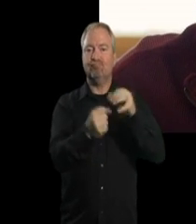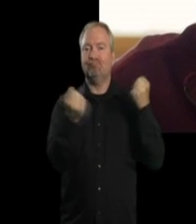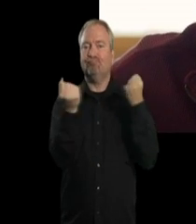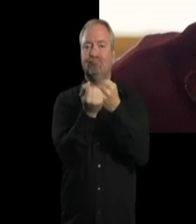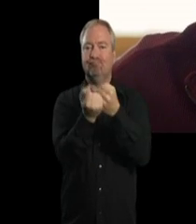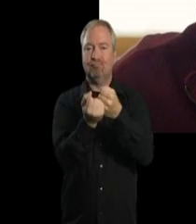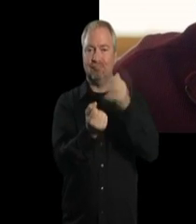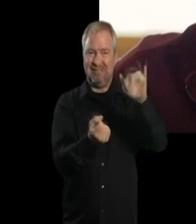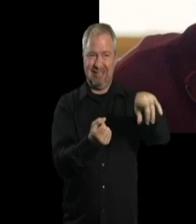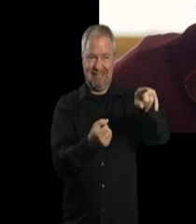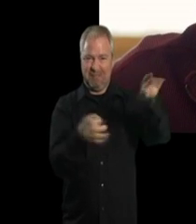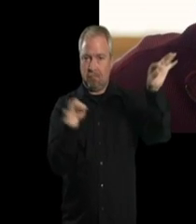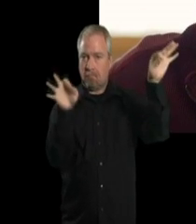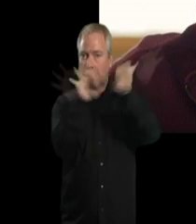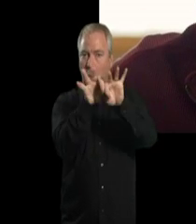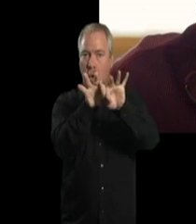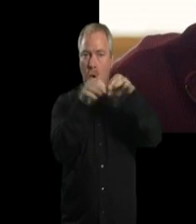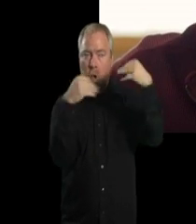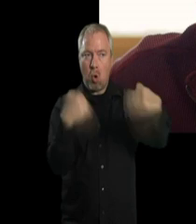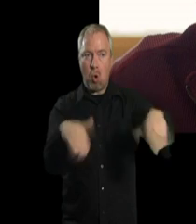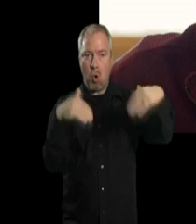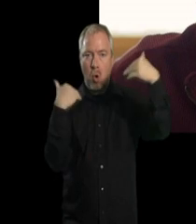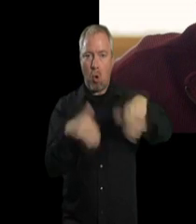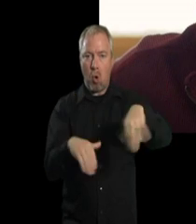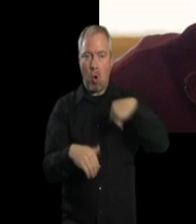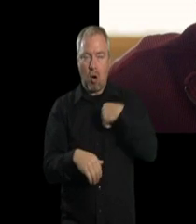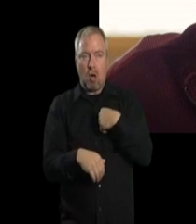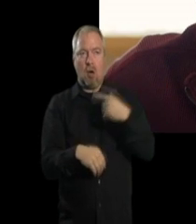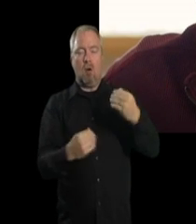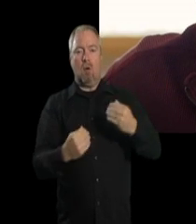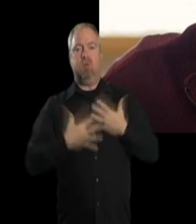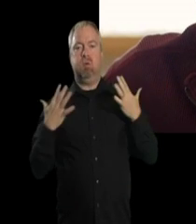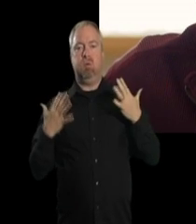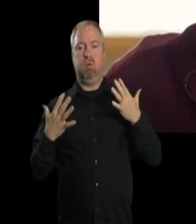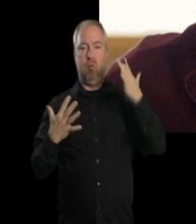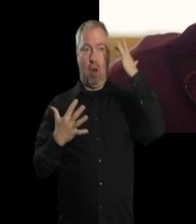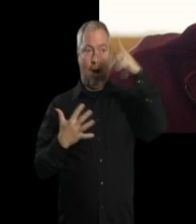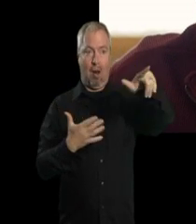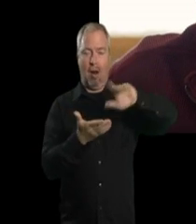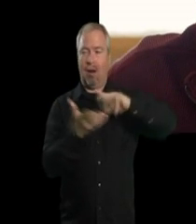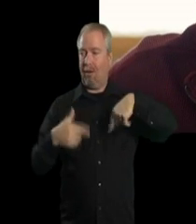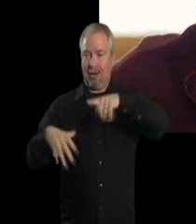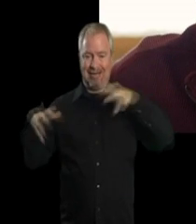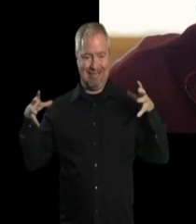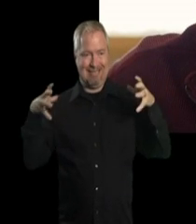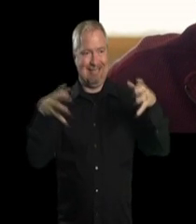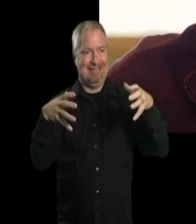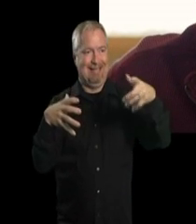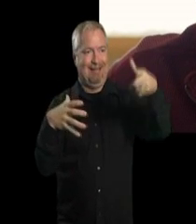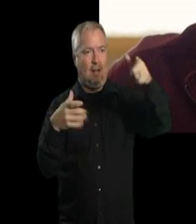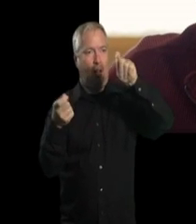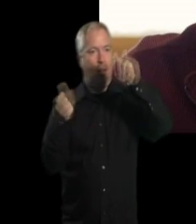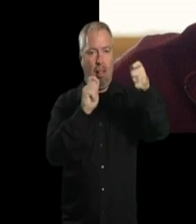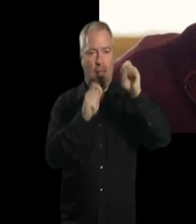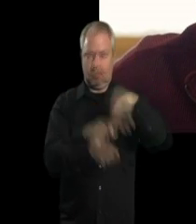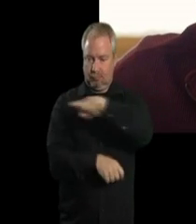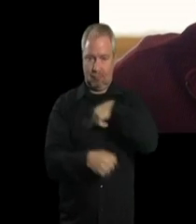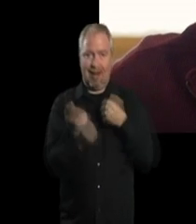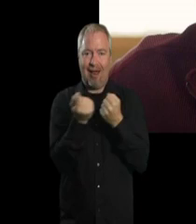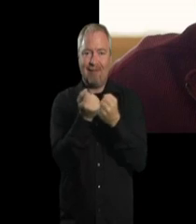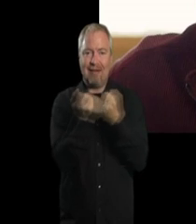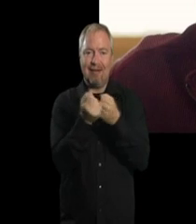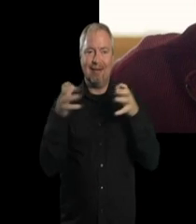and eventually he did vote for it. And to me, that was a really big deal, that we came together as